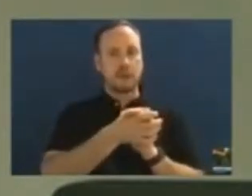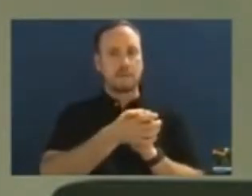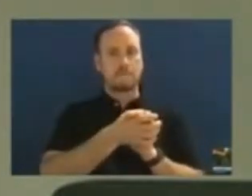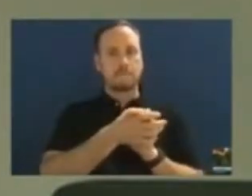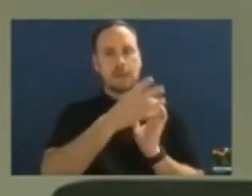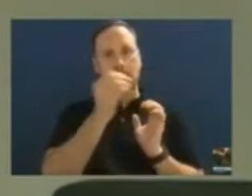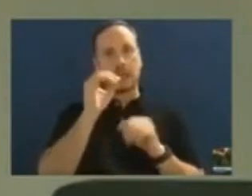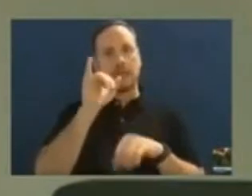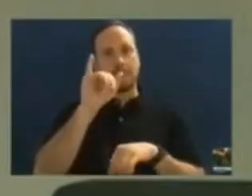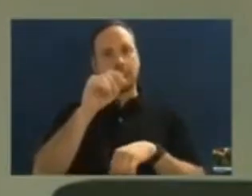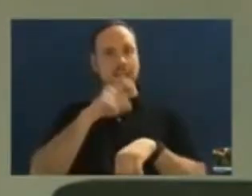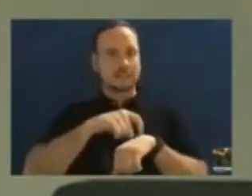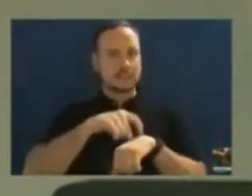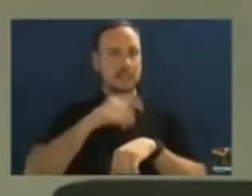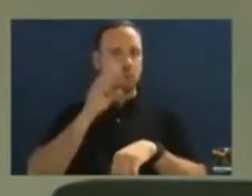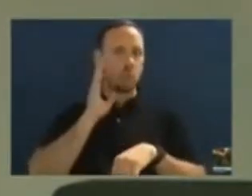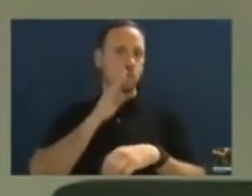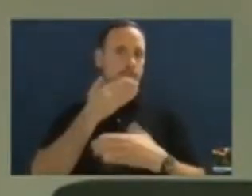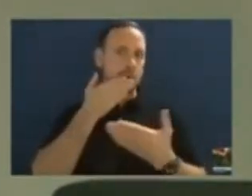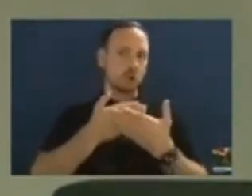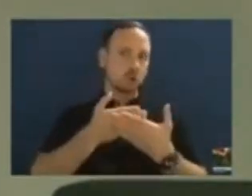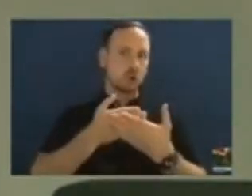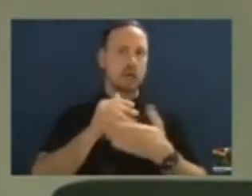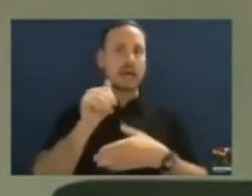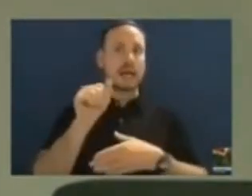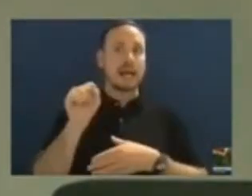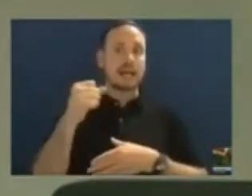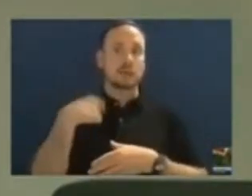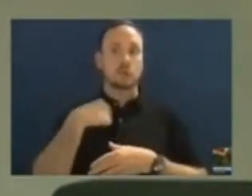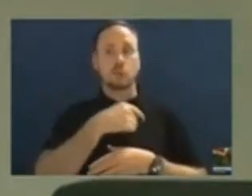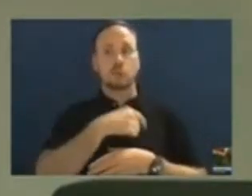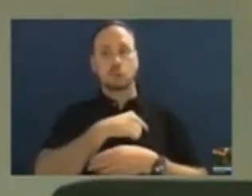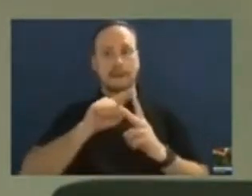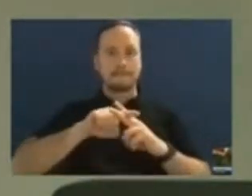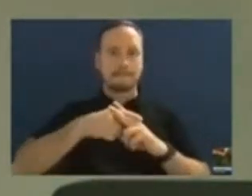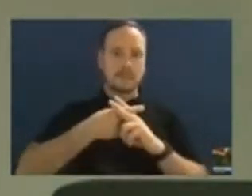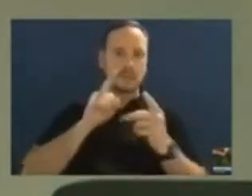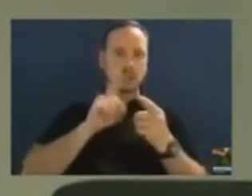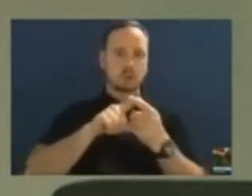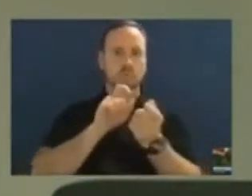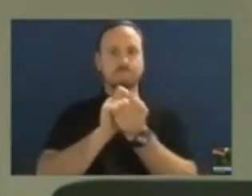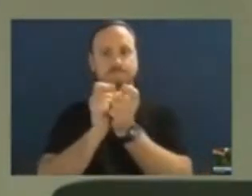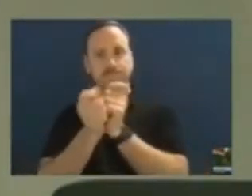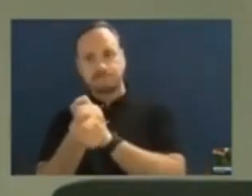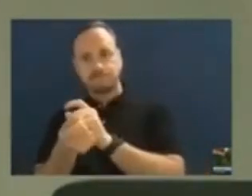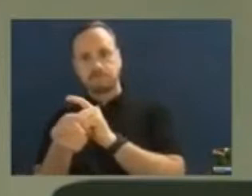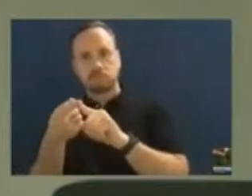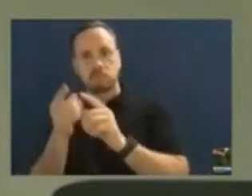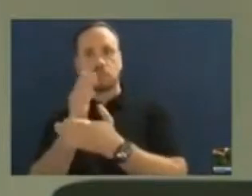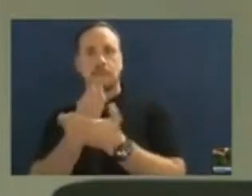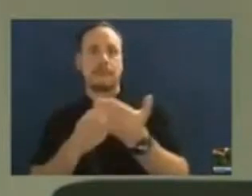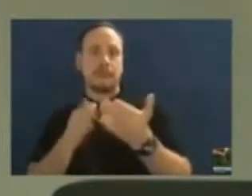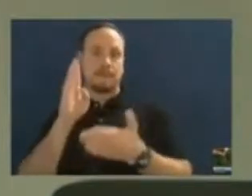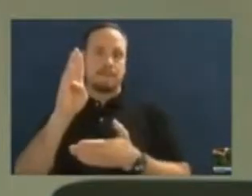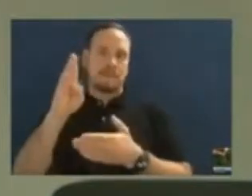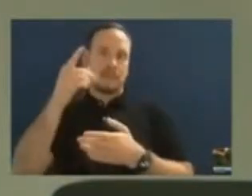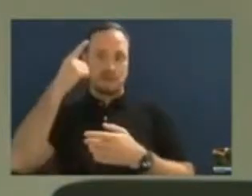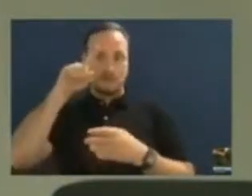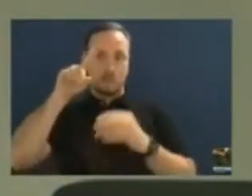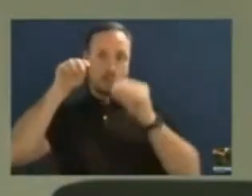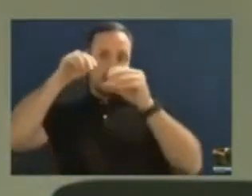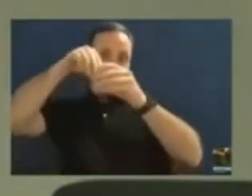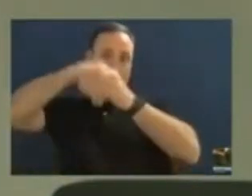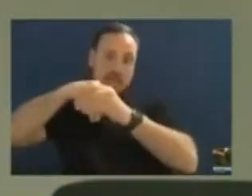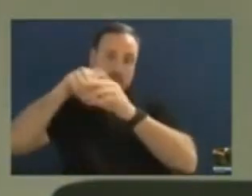good as we begin to phase into Plan B for in-person and